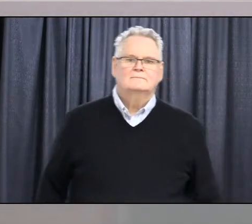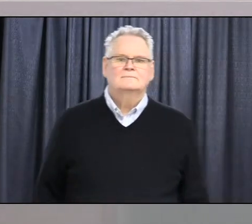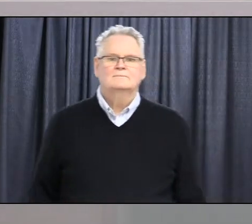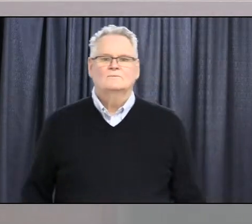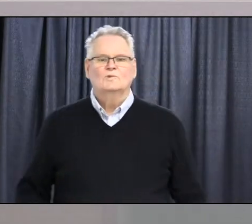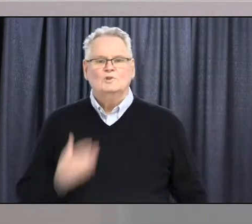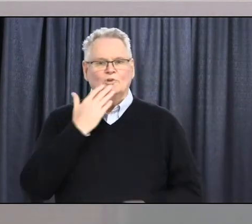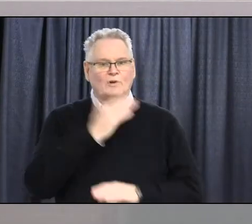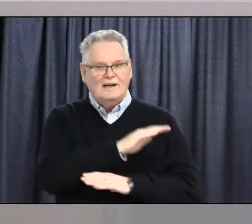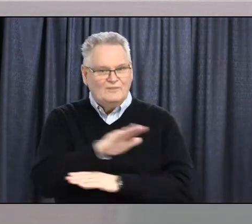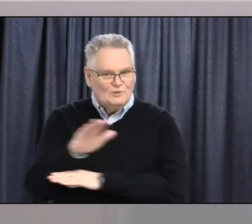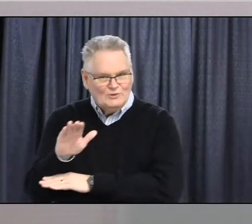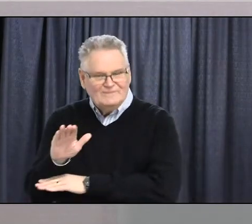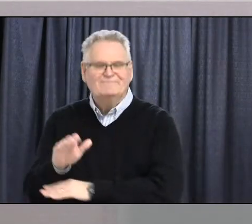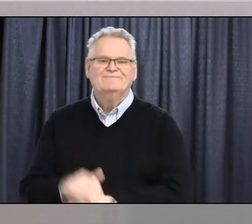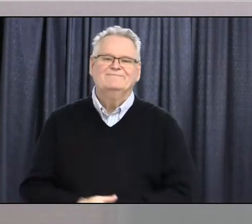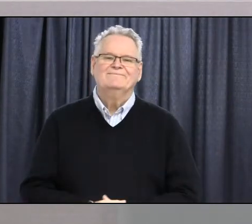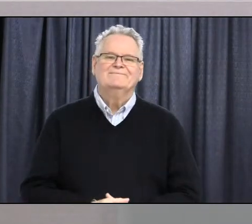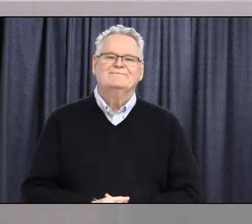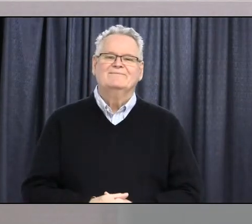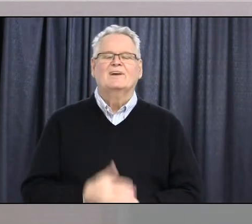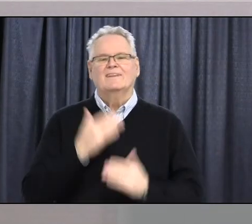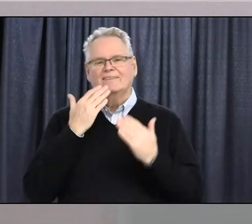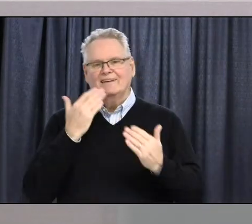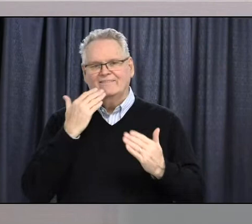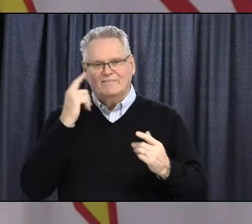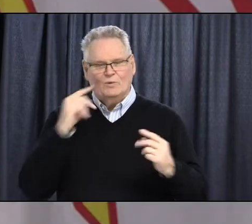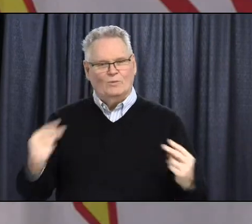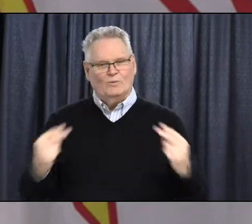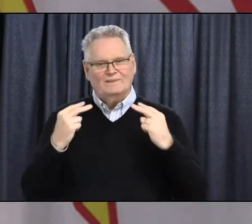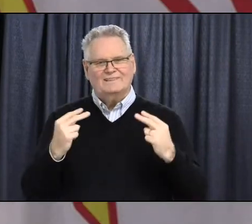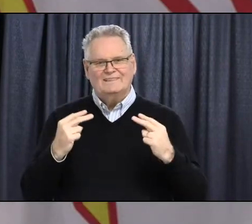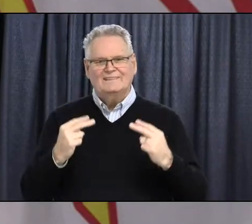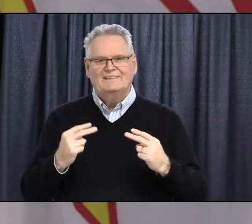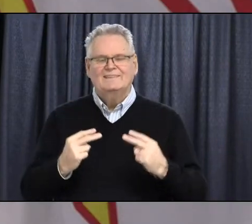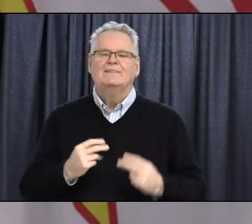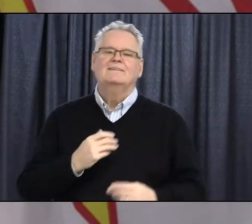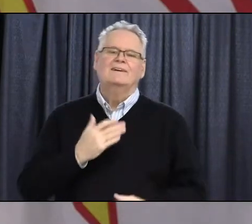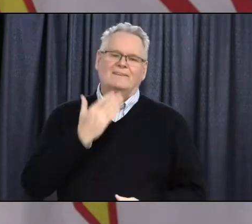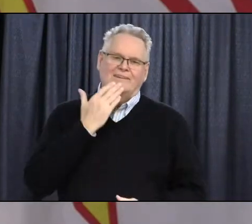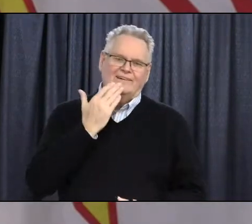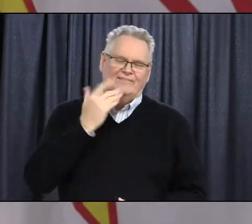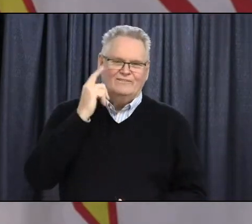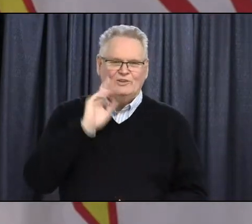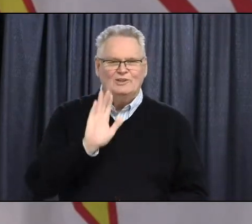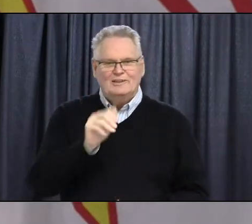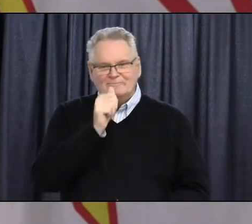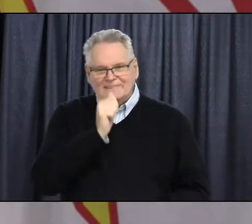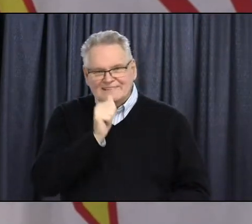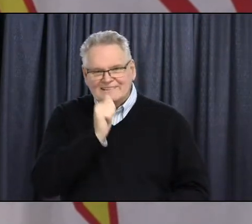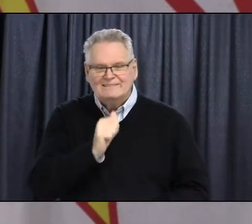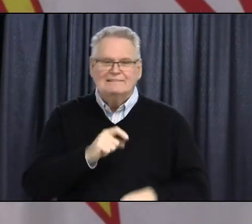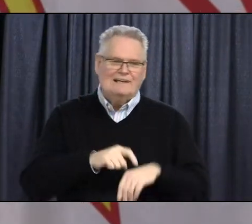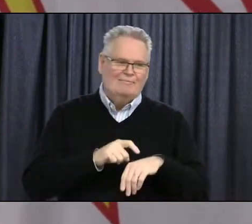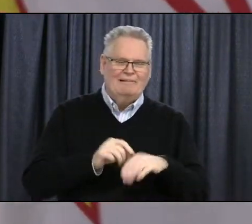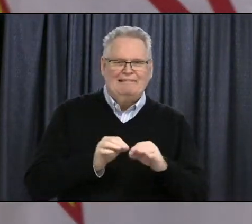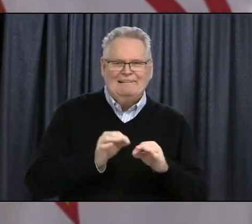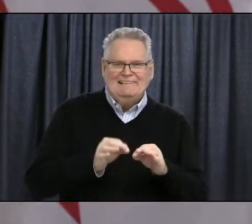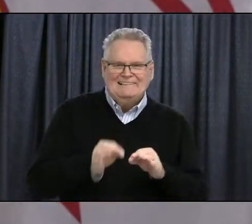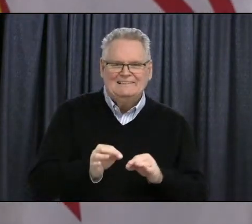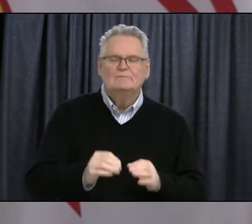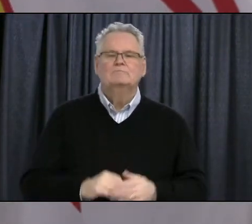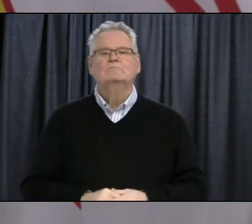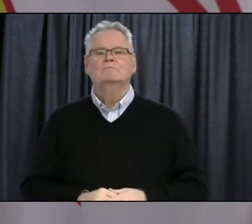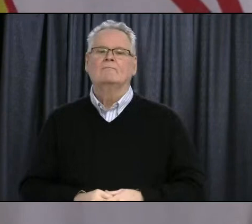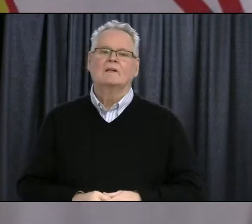Good afternoon, everyone. Thank you for joining us today, and thank you for your patience. Sorry we're a little bit late here. So since the media advisory yesterday, we